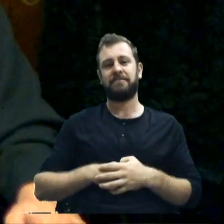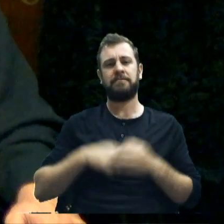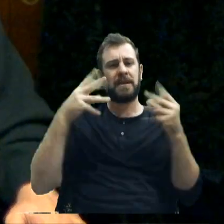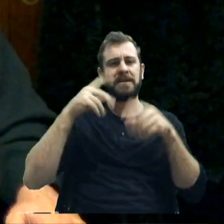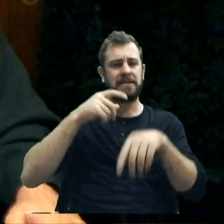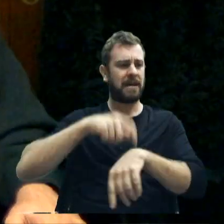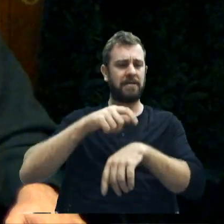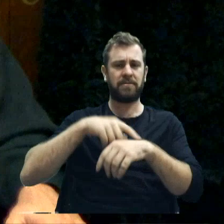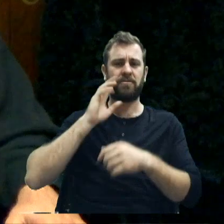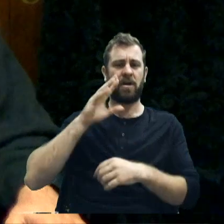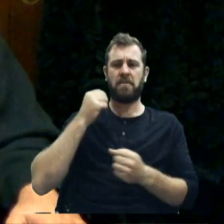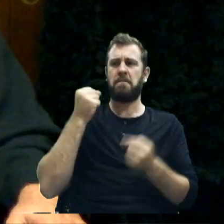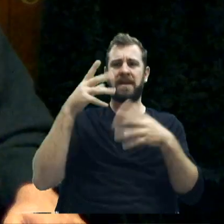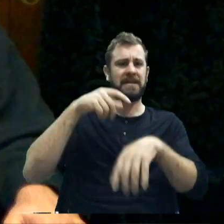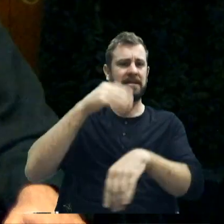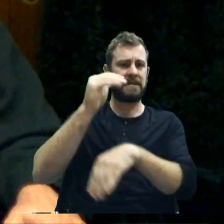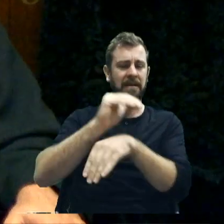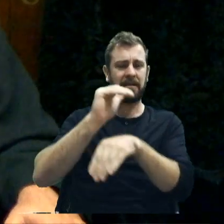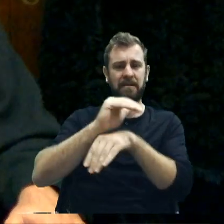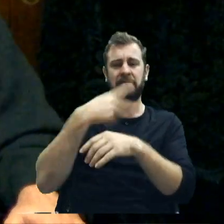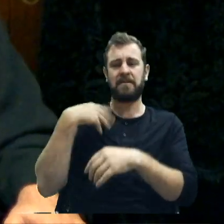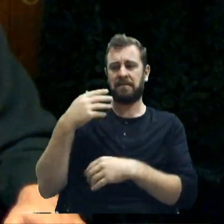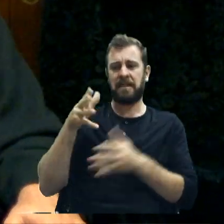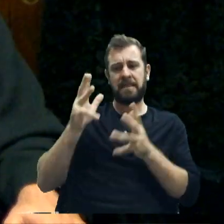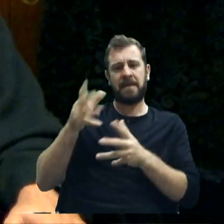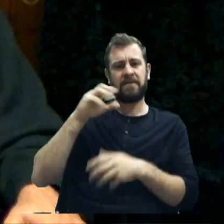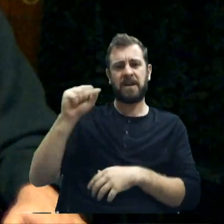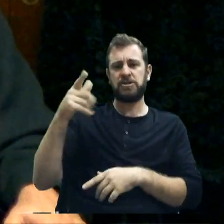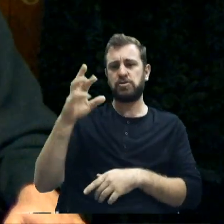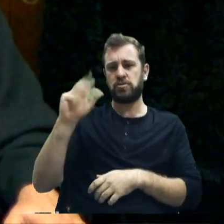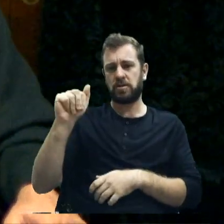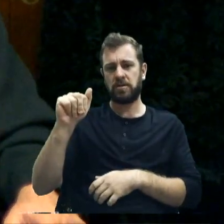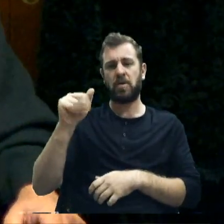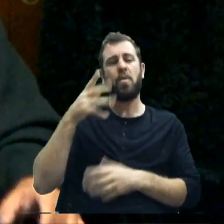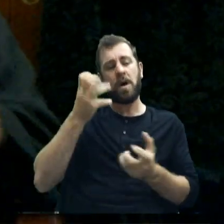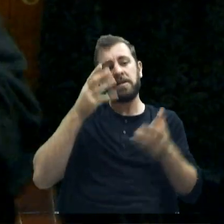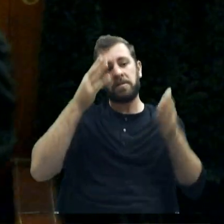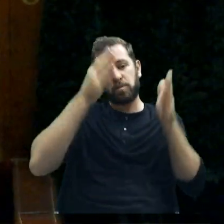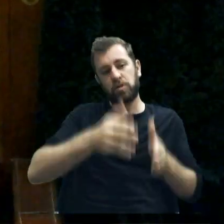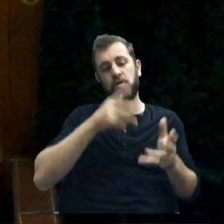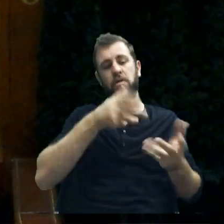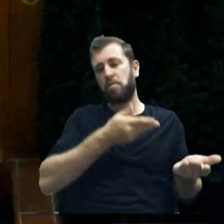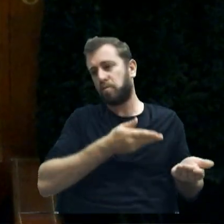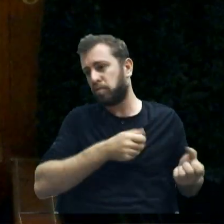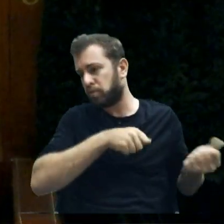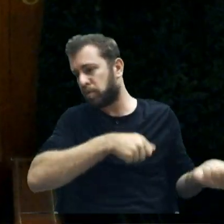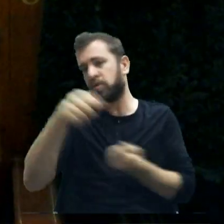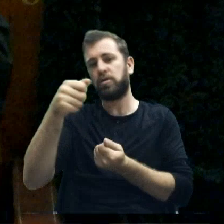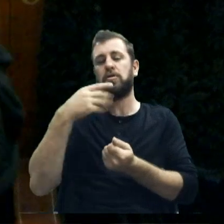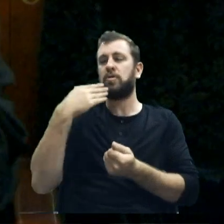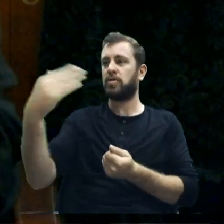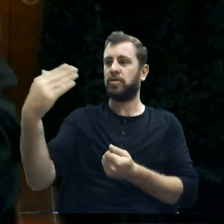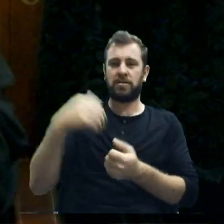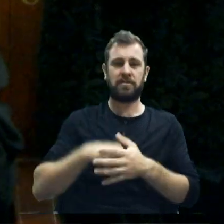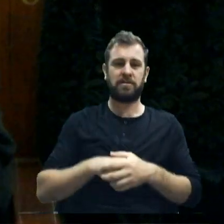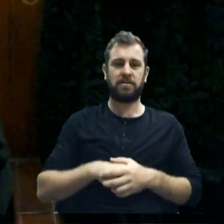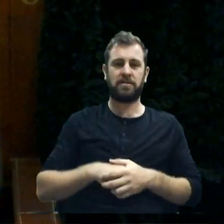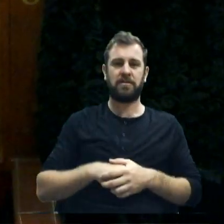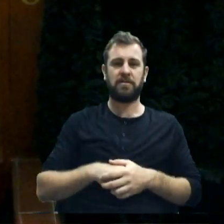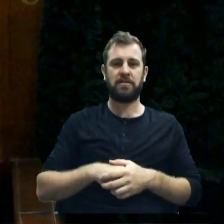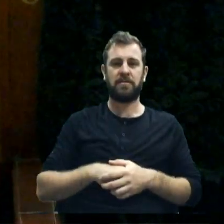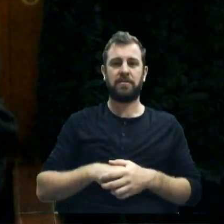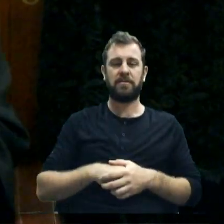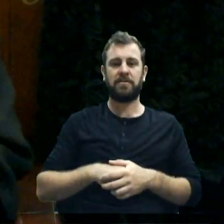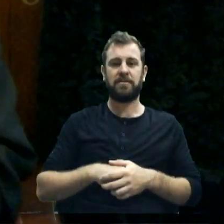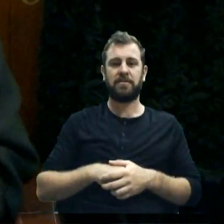like that. You want somebody who pulls you towards good, who, like I said, is worried about your akhirat the